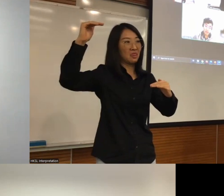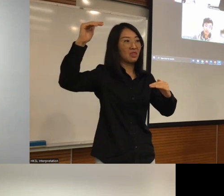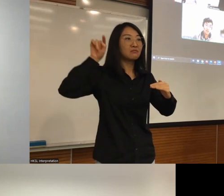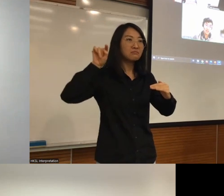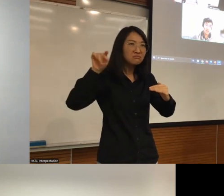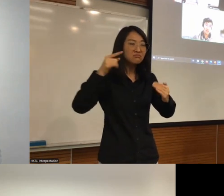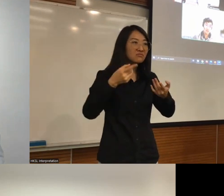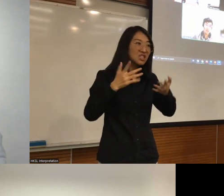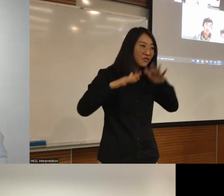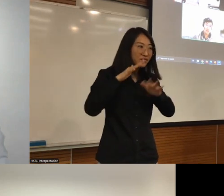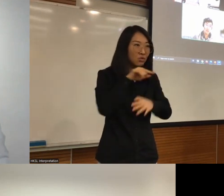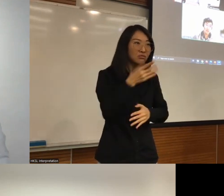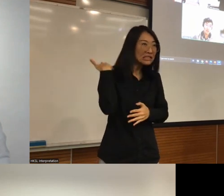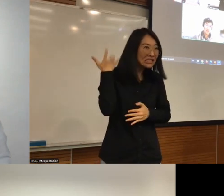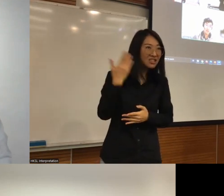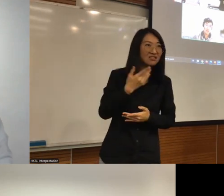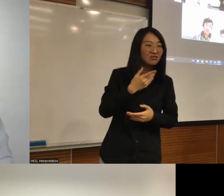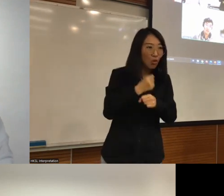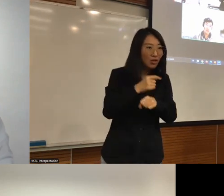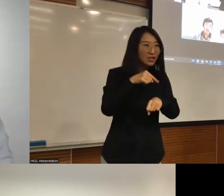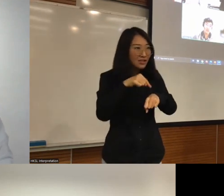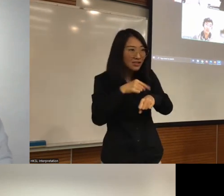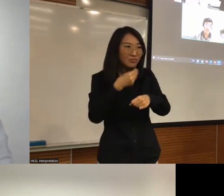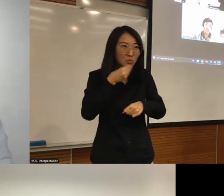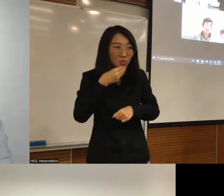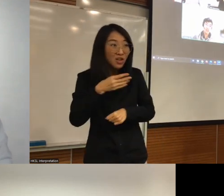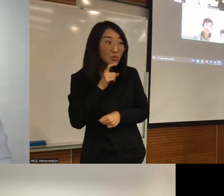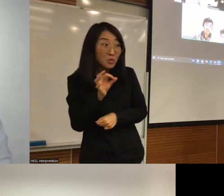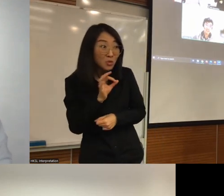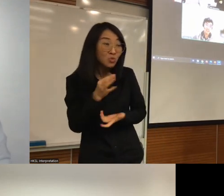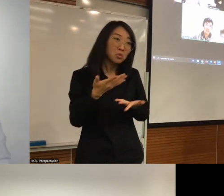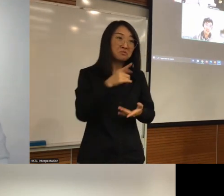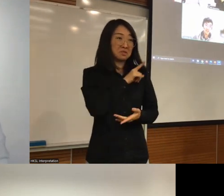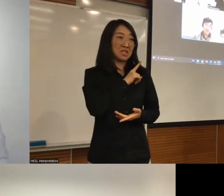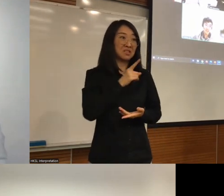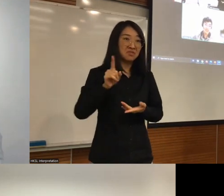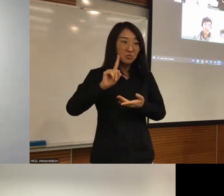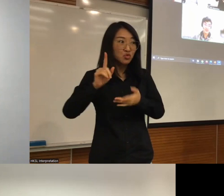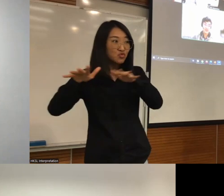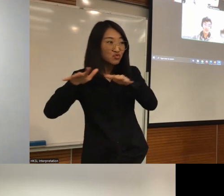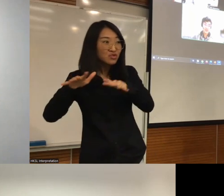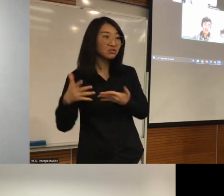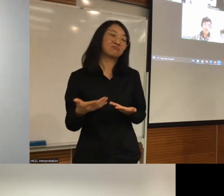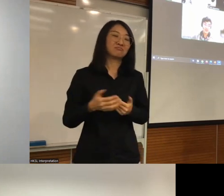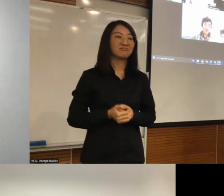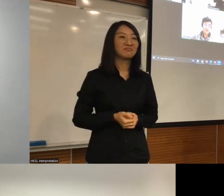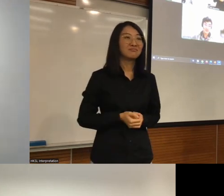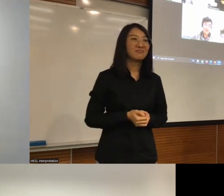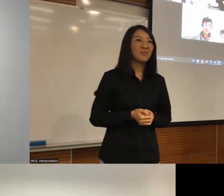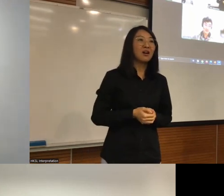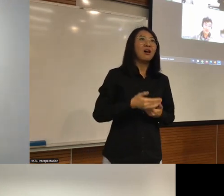ever happened to you in your career, and what is your reaction? Thank you. I'm not sure